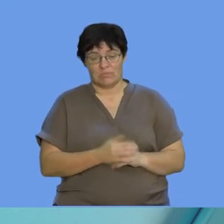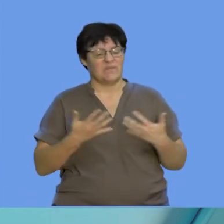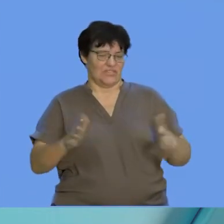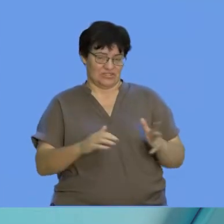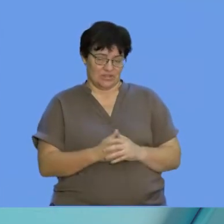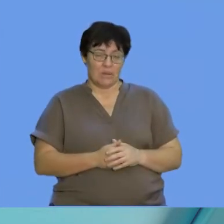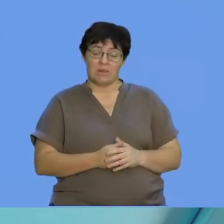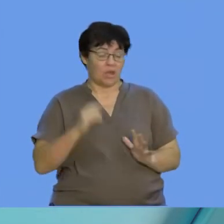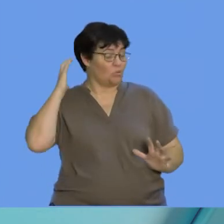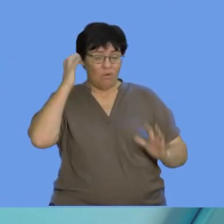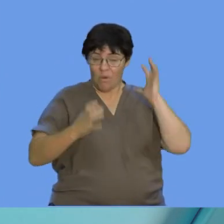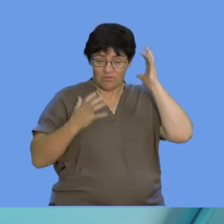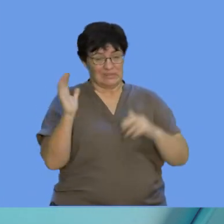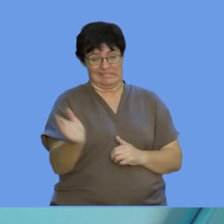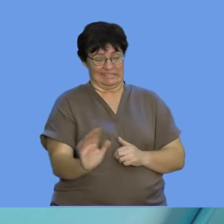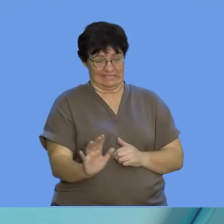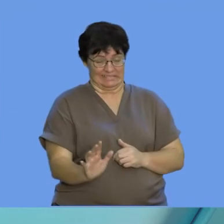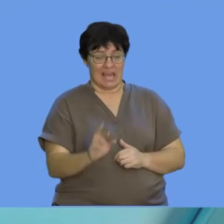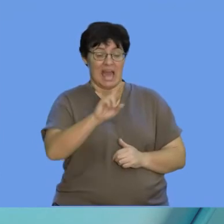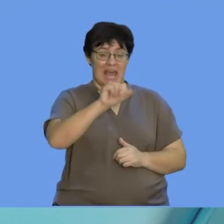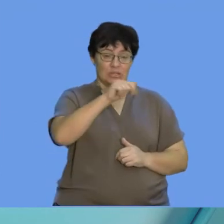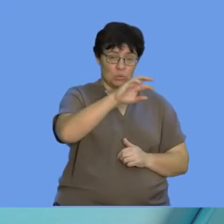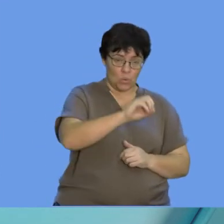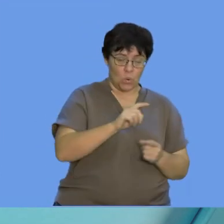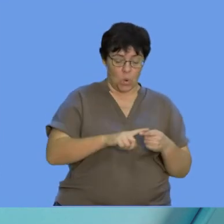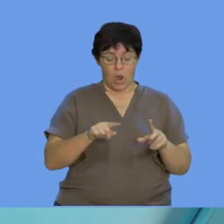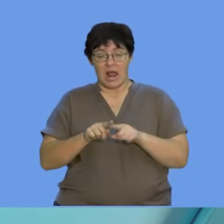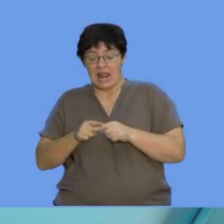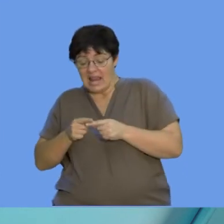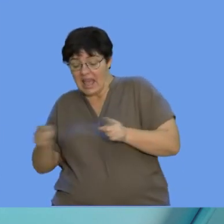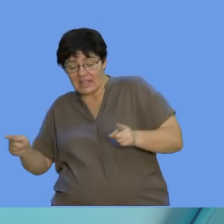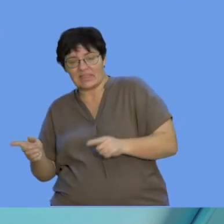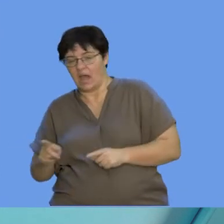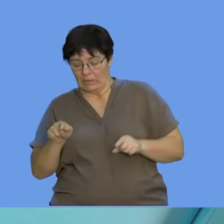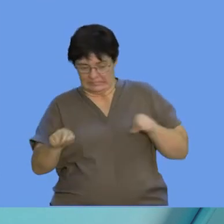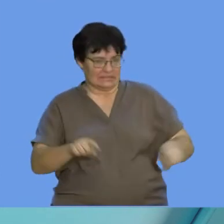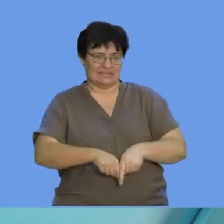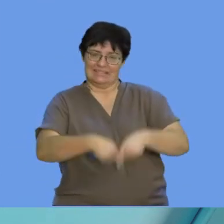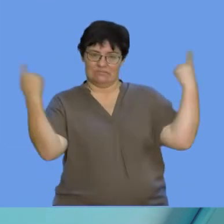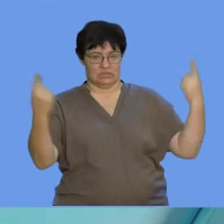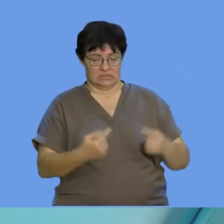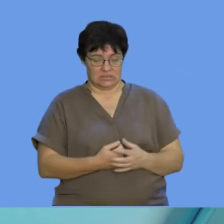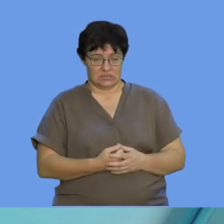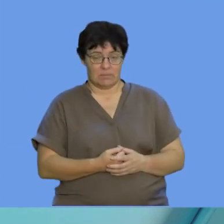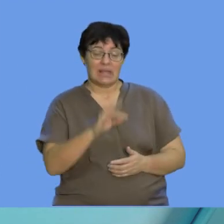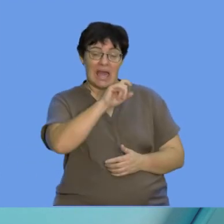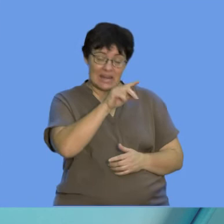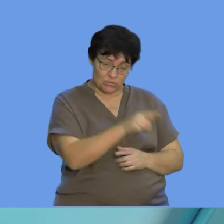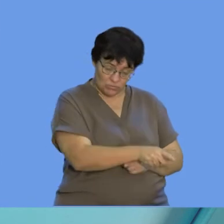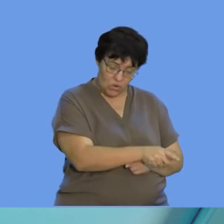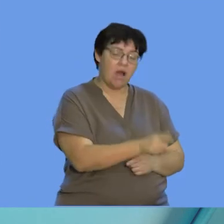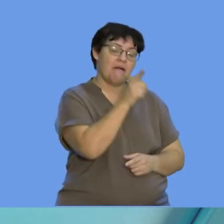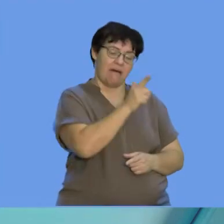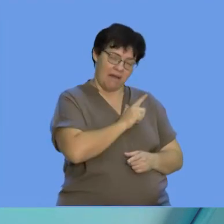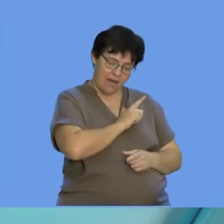done. But you must always make sure that you don't confuse the ratio with the length, because those are two different things.